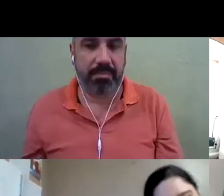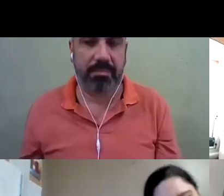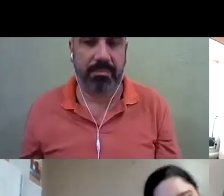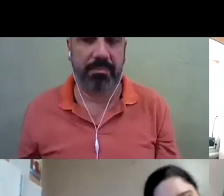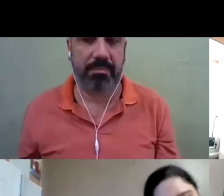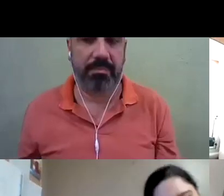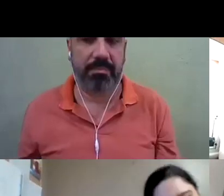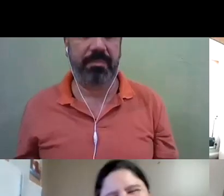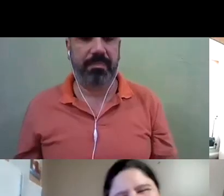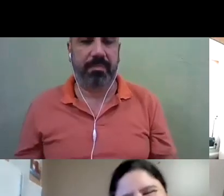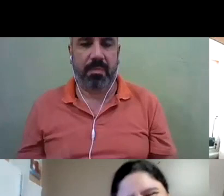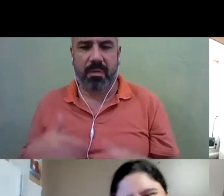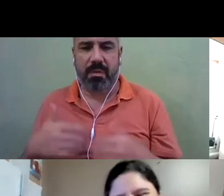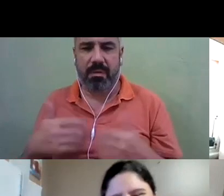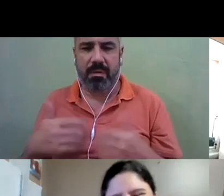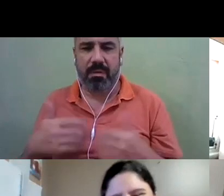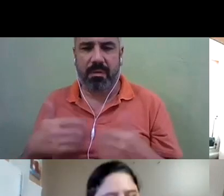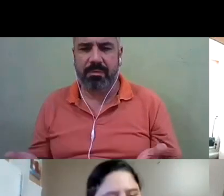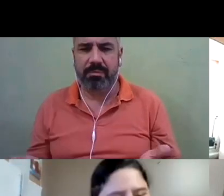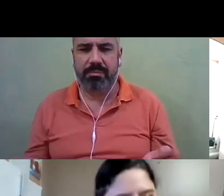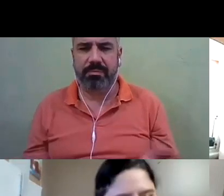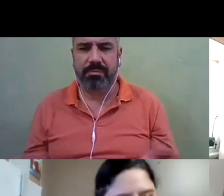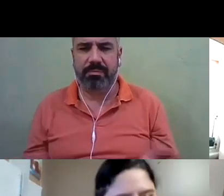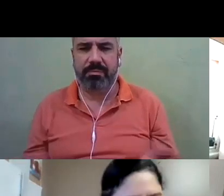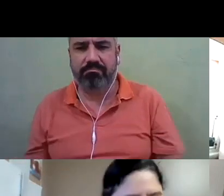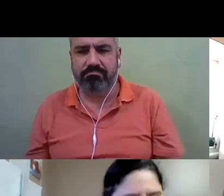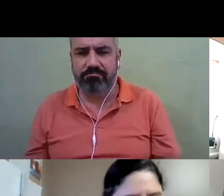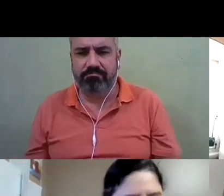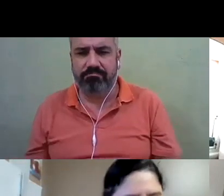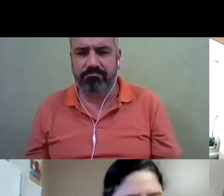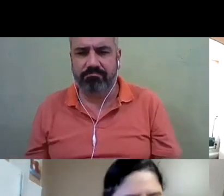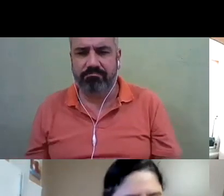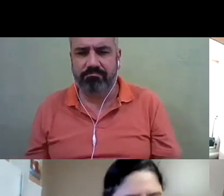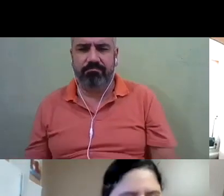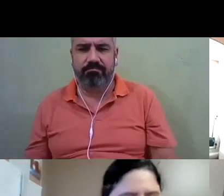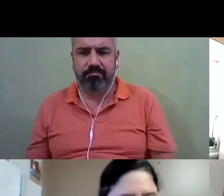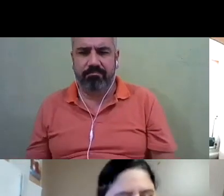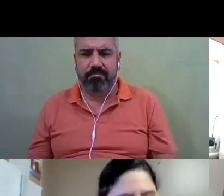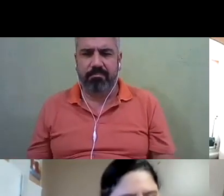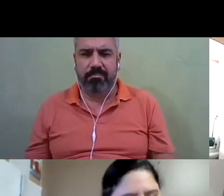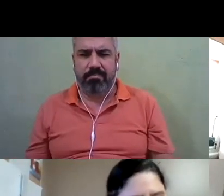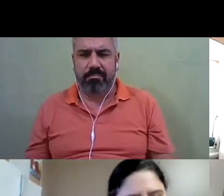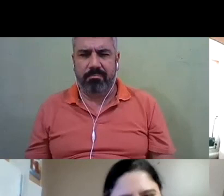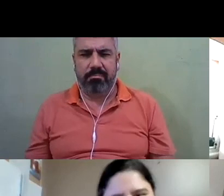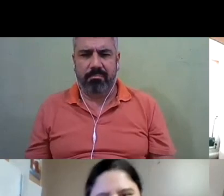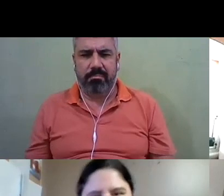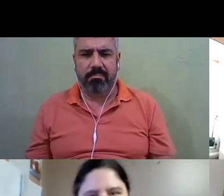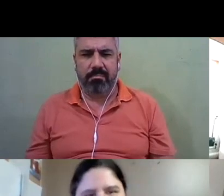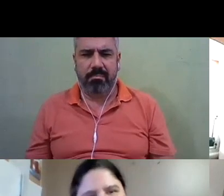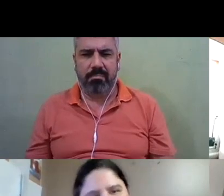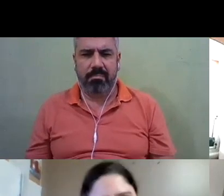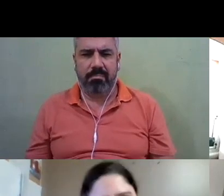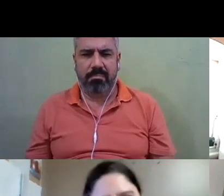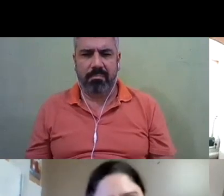know. It's also very indeterminate. It's indeterminate. On the one hand, it seems to be heading off in 50 different